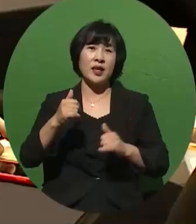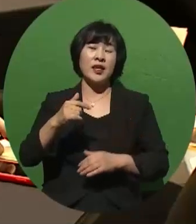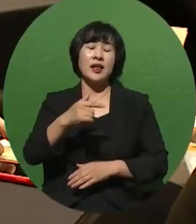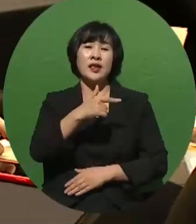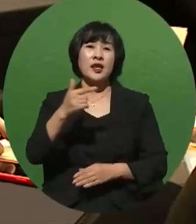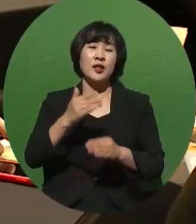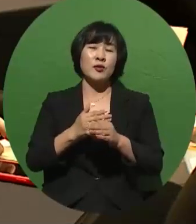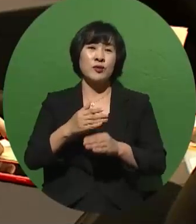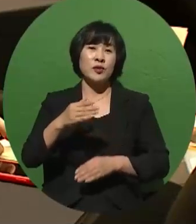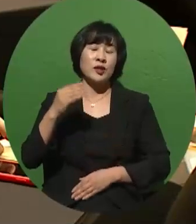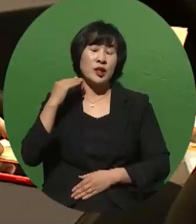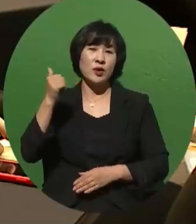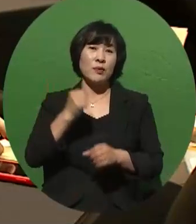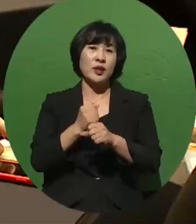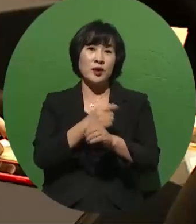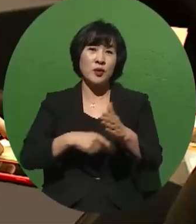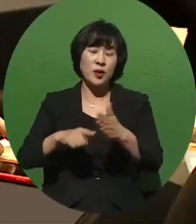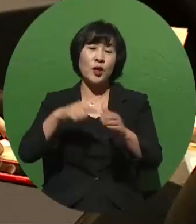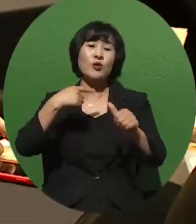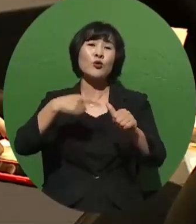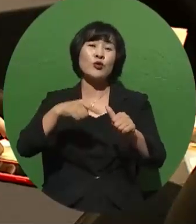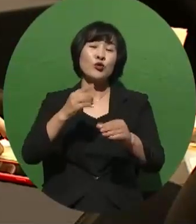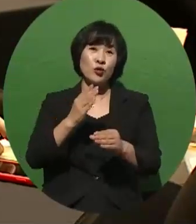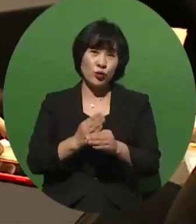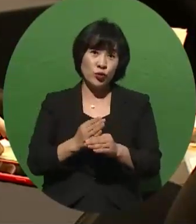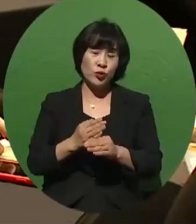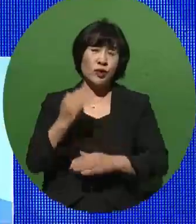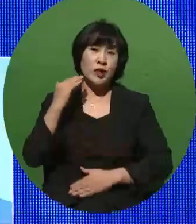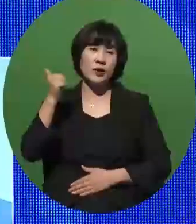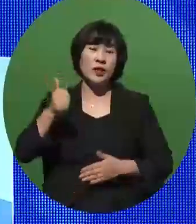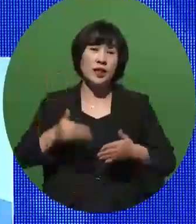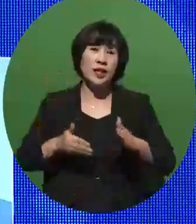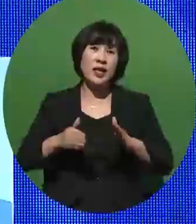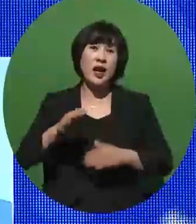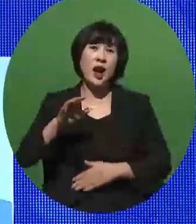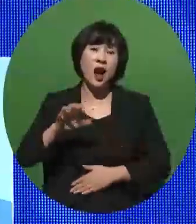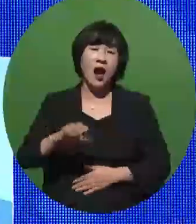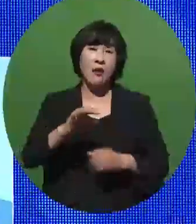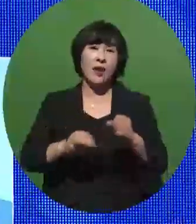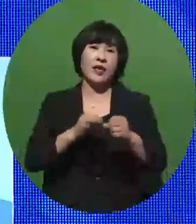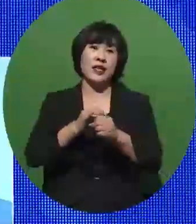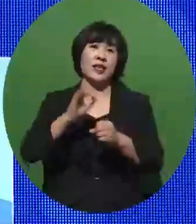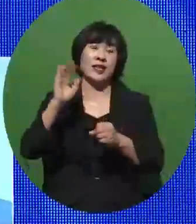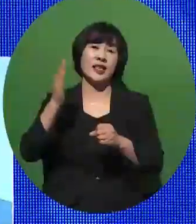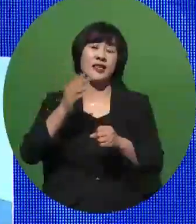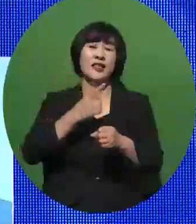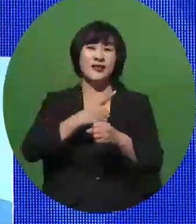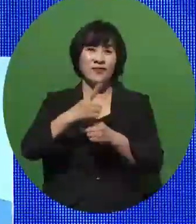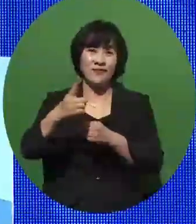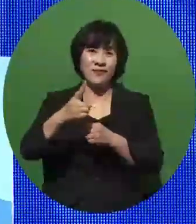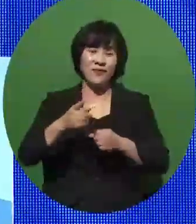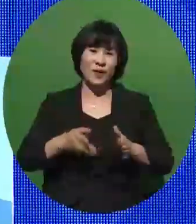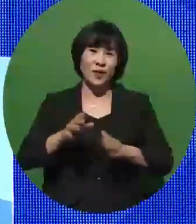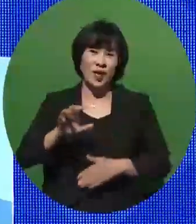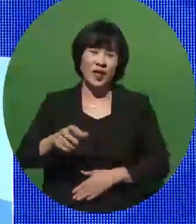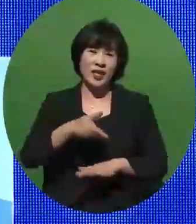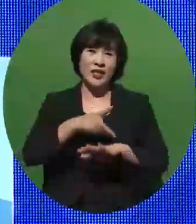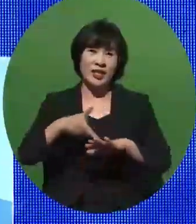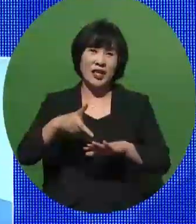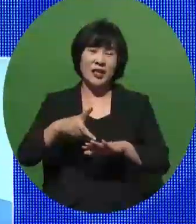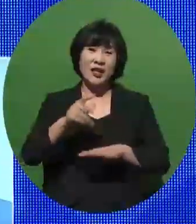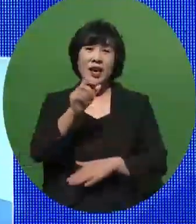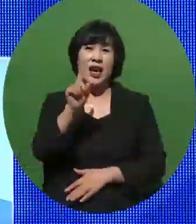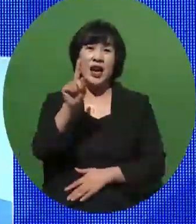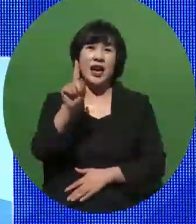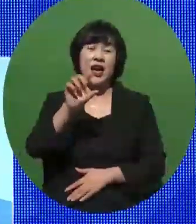globalize the spirit of Kim Dae-jung and the Honam Youth Academy to foster young Kim Dae-jungs are the practical endeavor